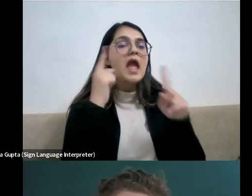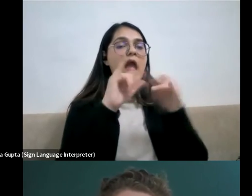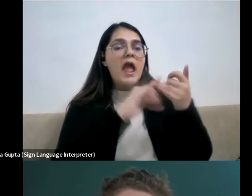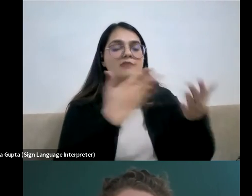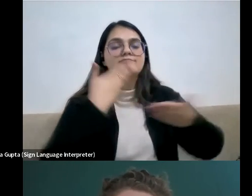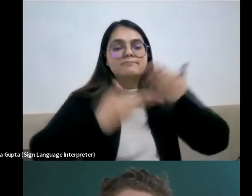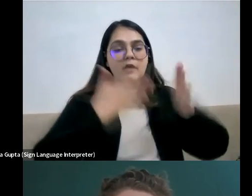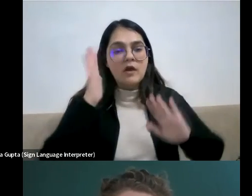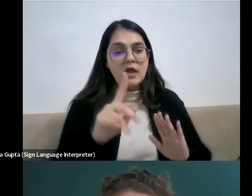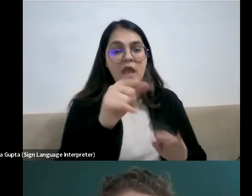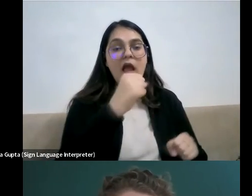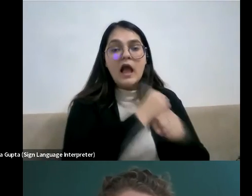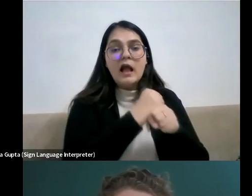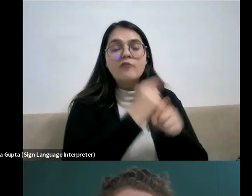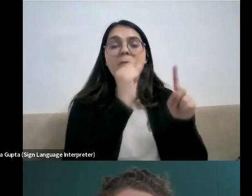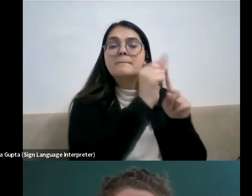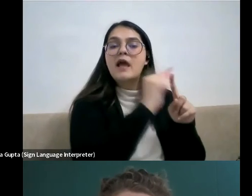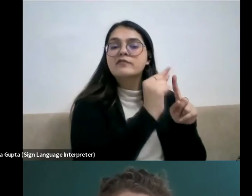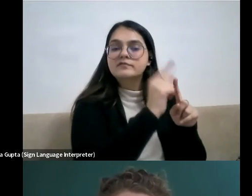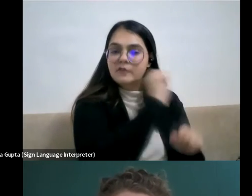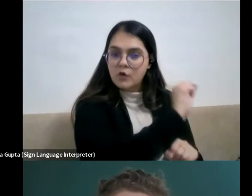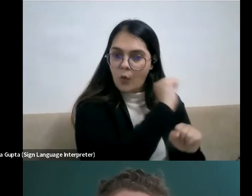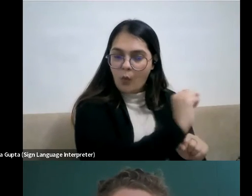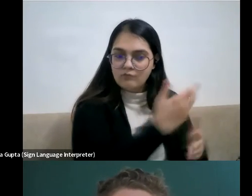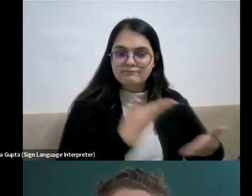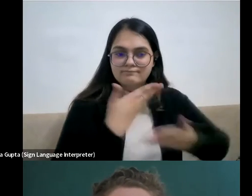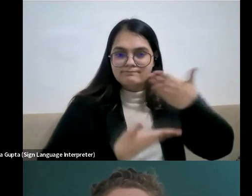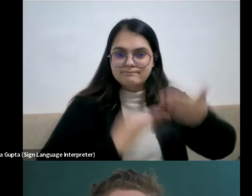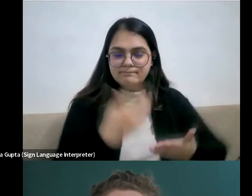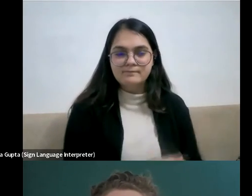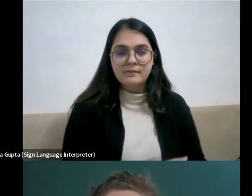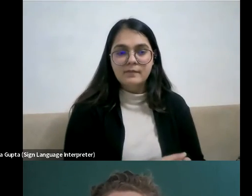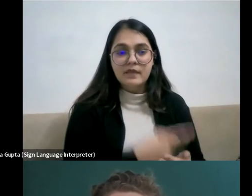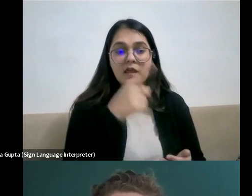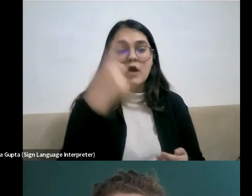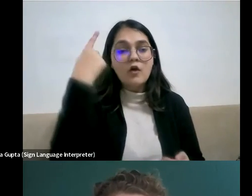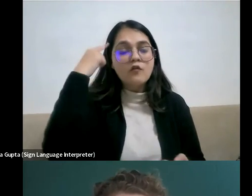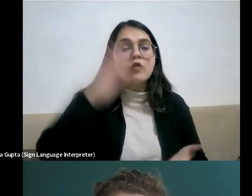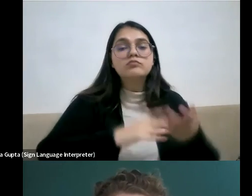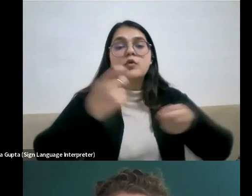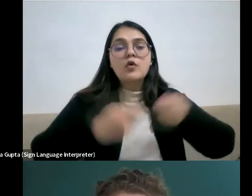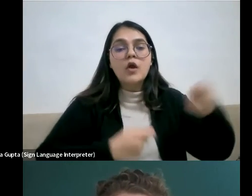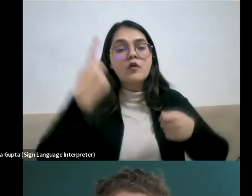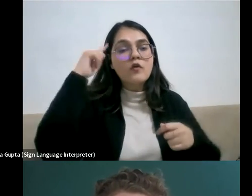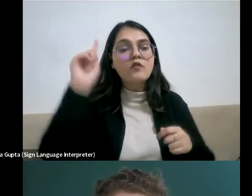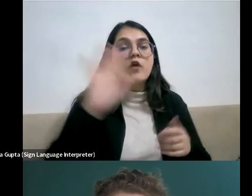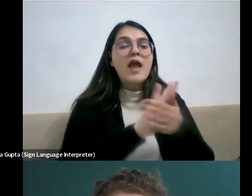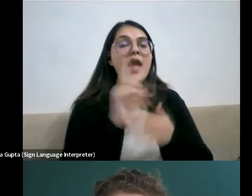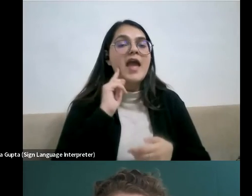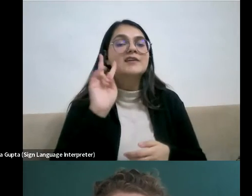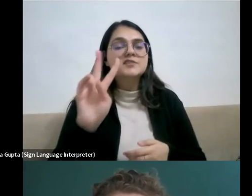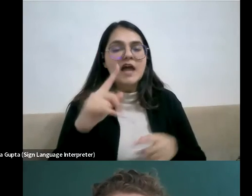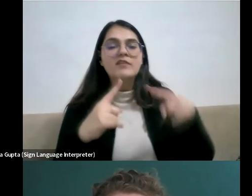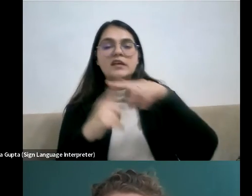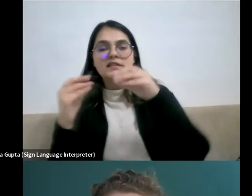a government, private sector, and civil society structure that's meant to coordinate the response to HIV,